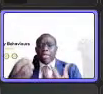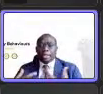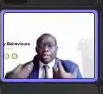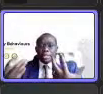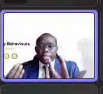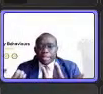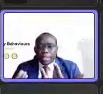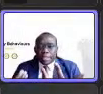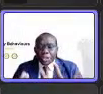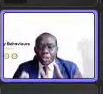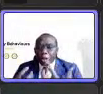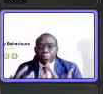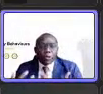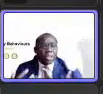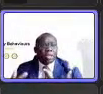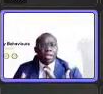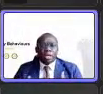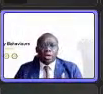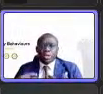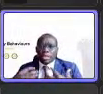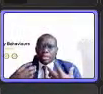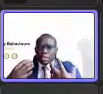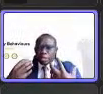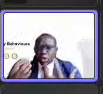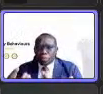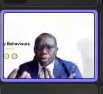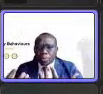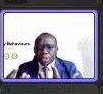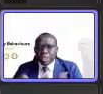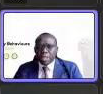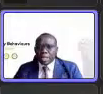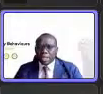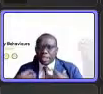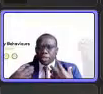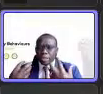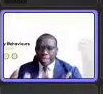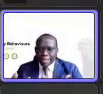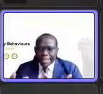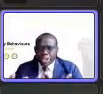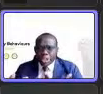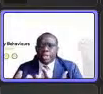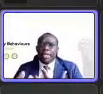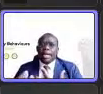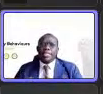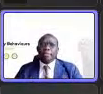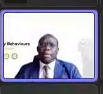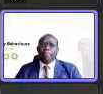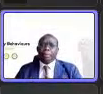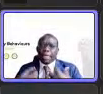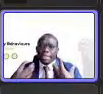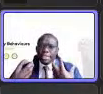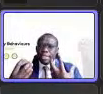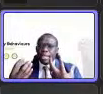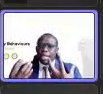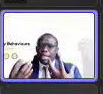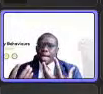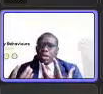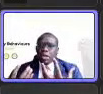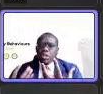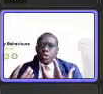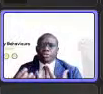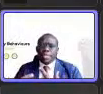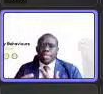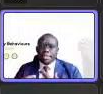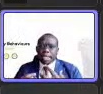of the international body, or the global body, and the industry has embraced